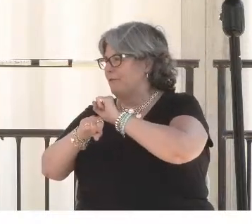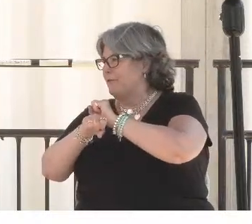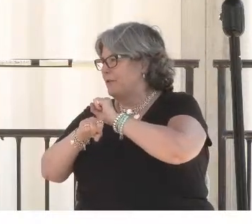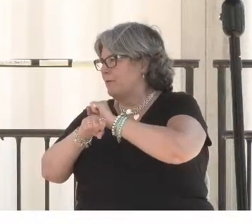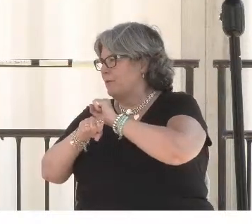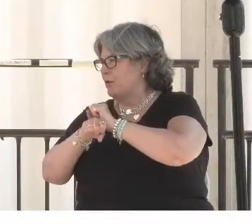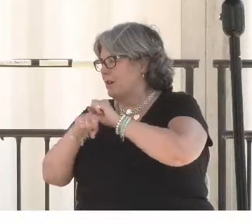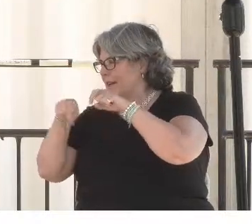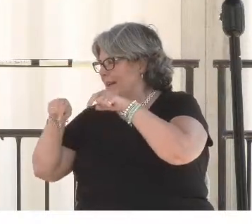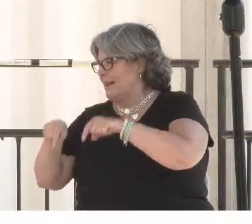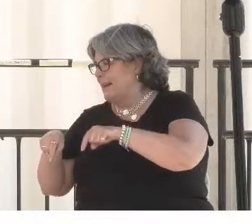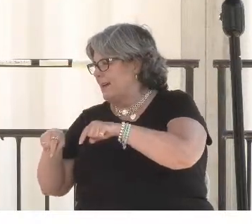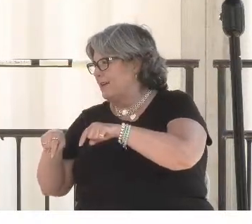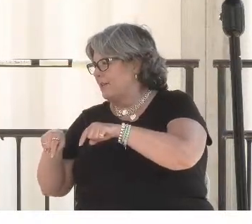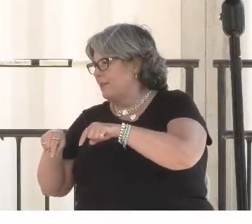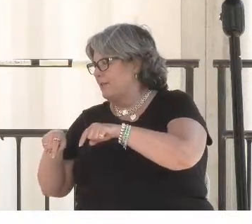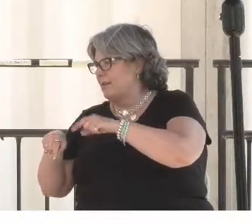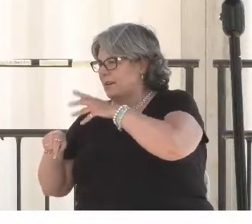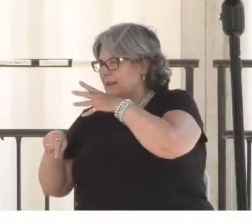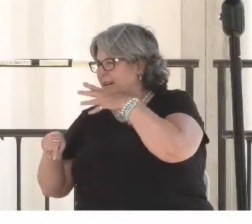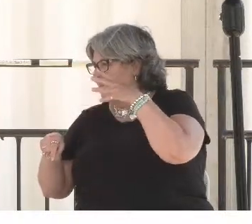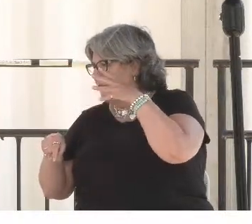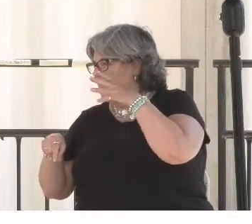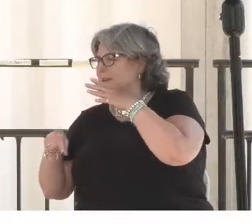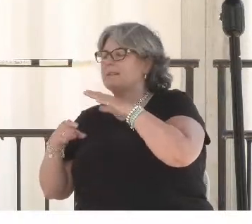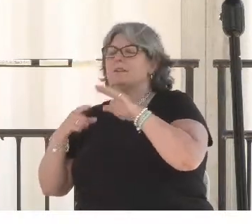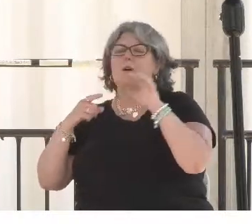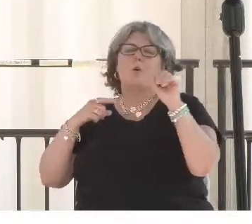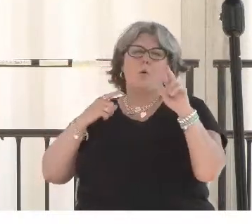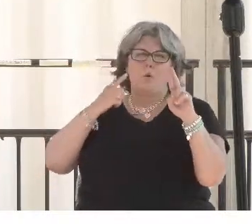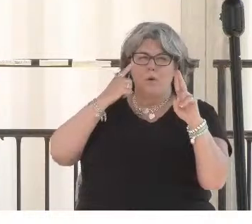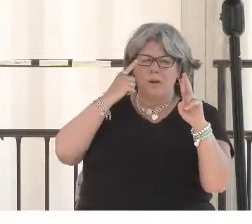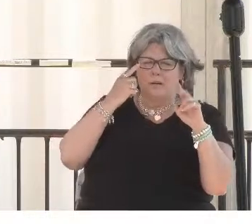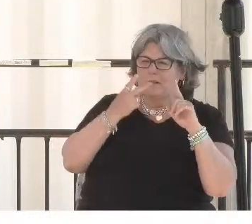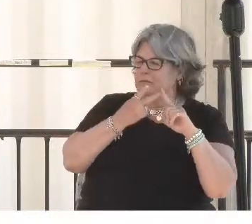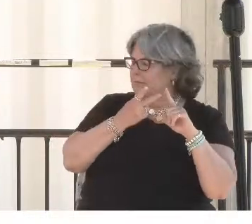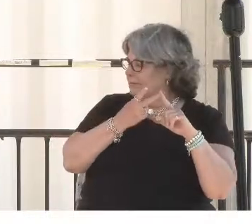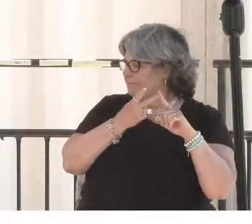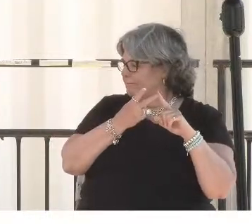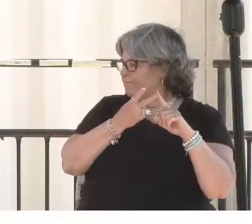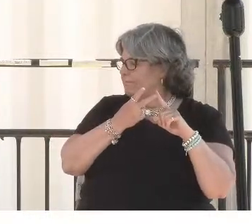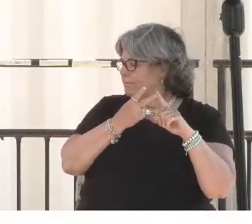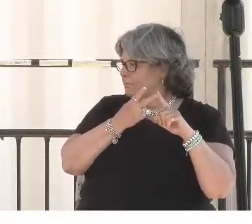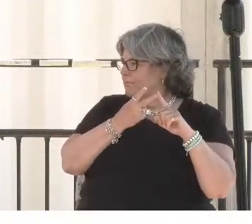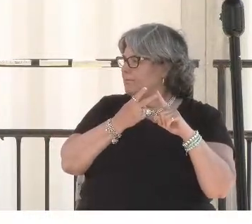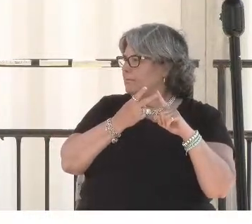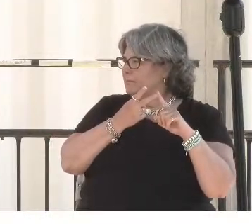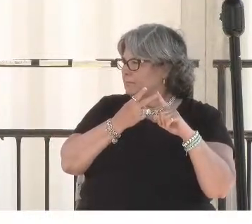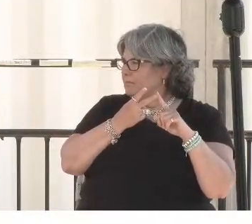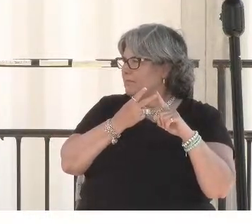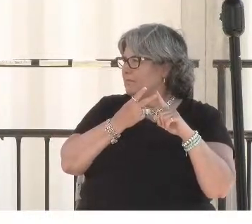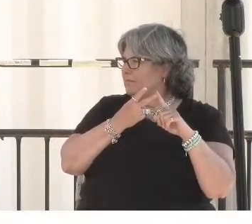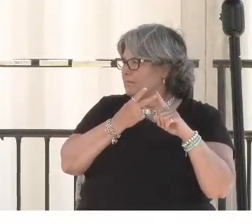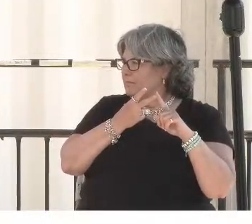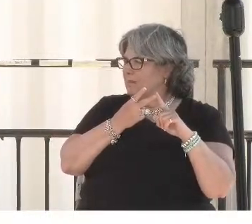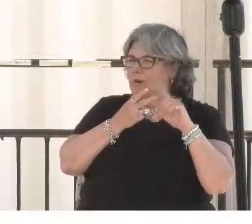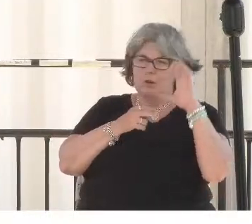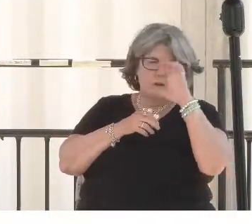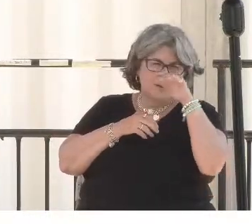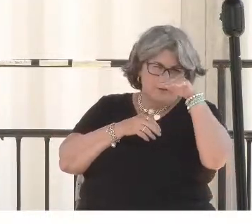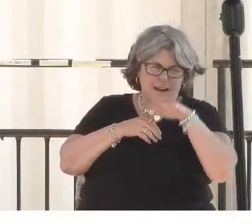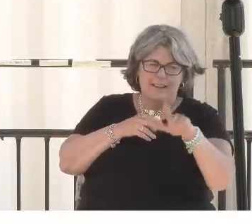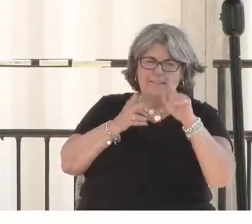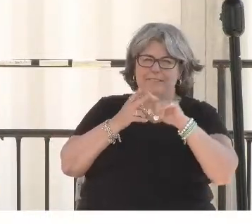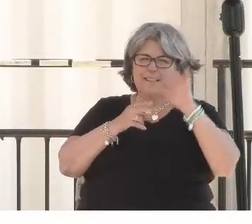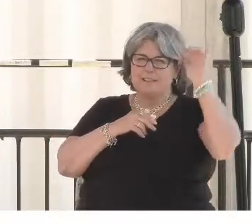pancreatic cancer here in partnership with Johns Hopkins University, and finding elephants or